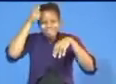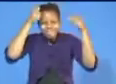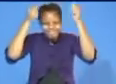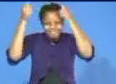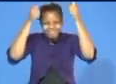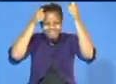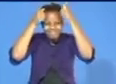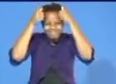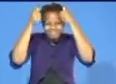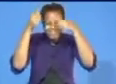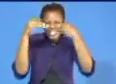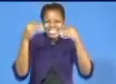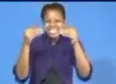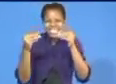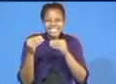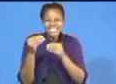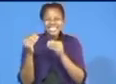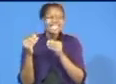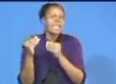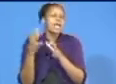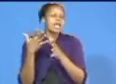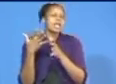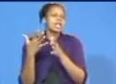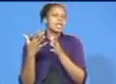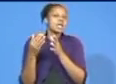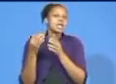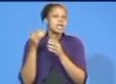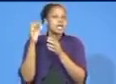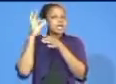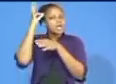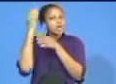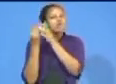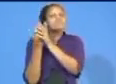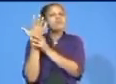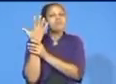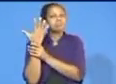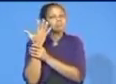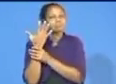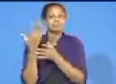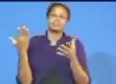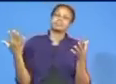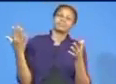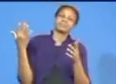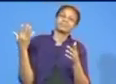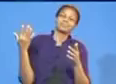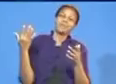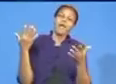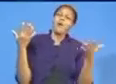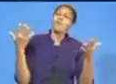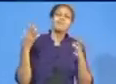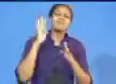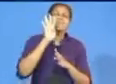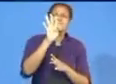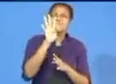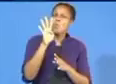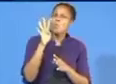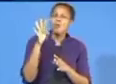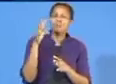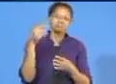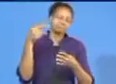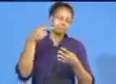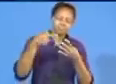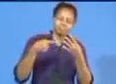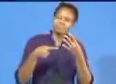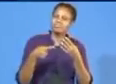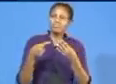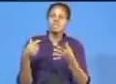grower. What are these four issues in a brand new you?